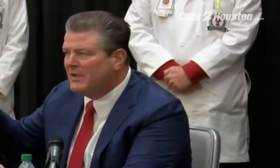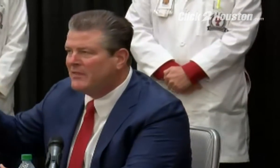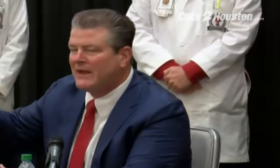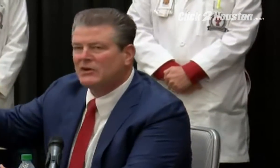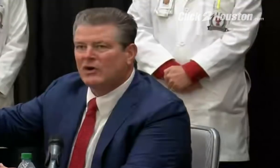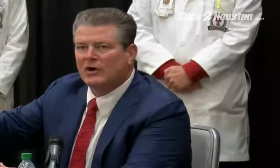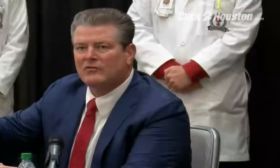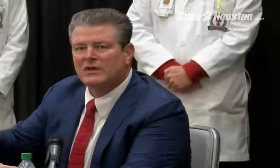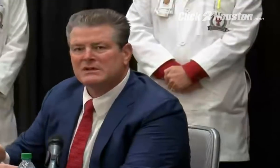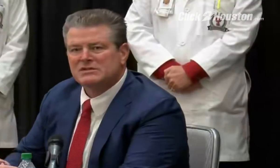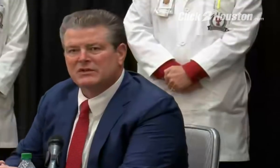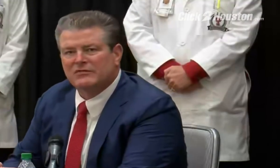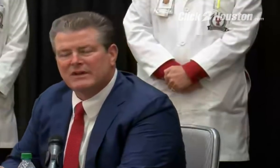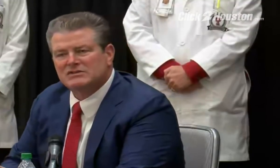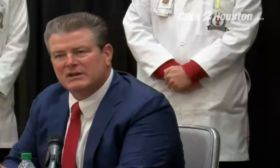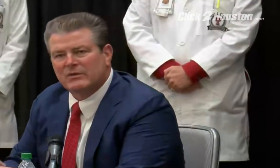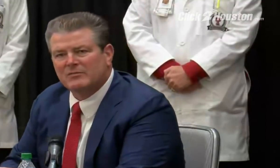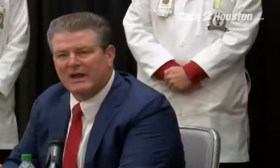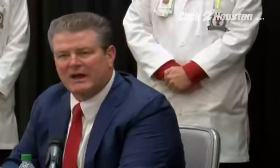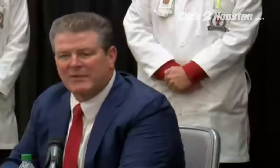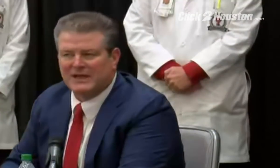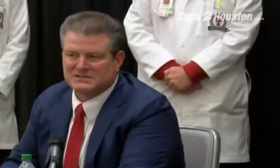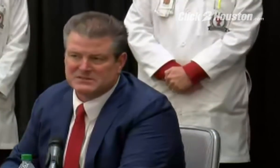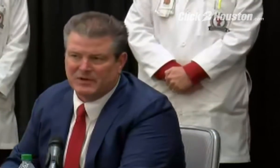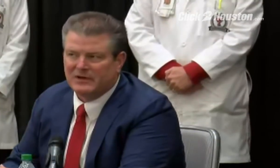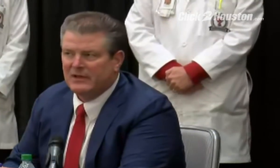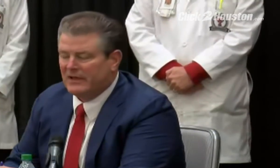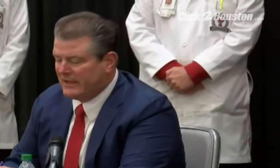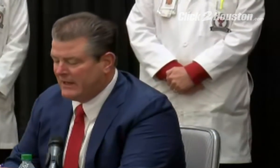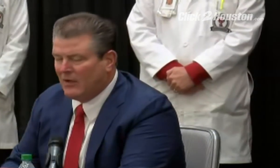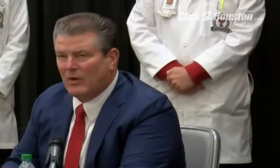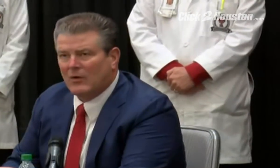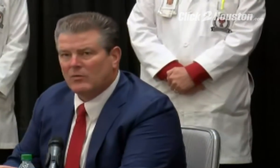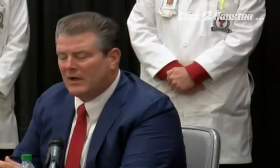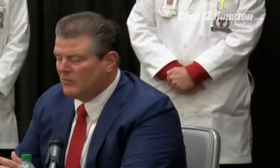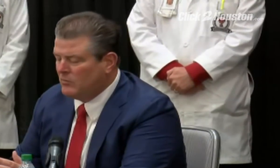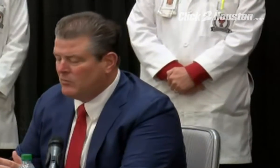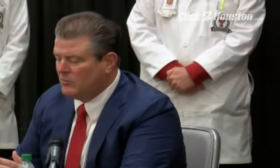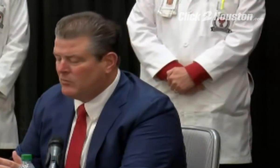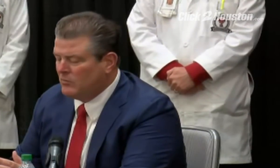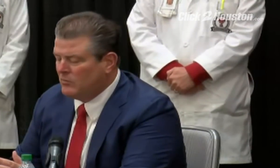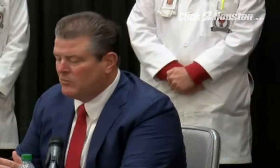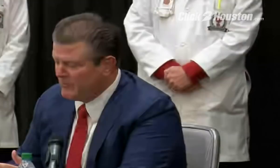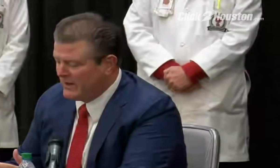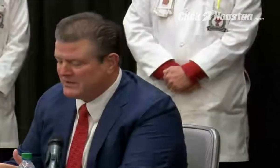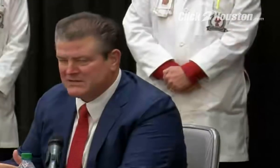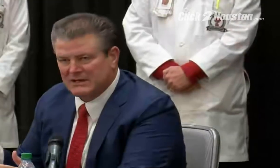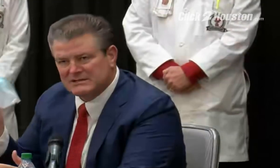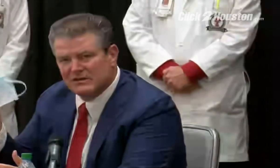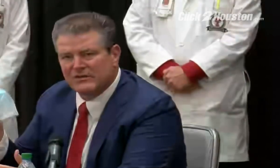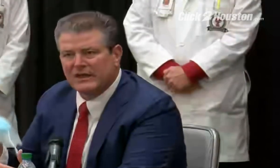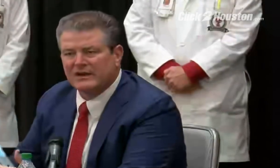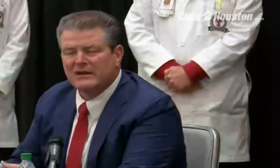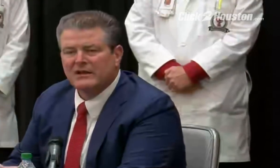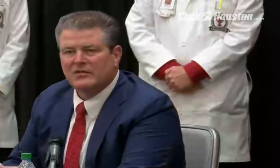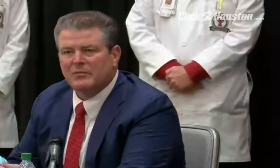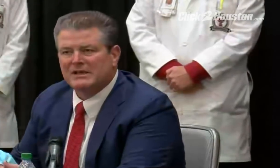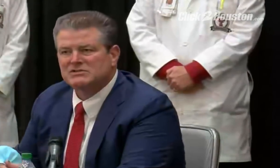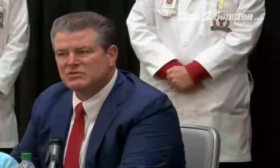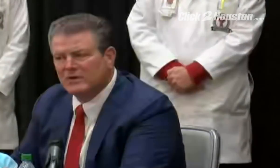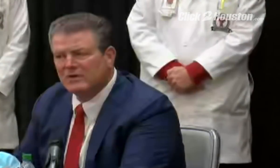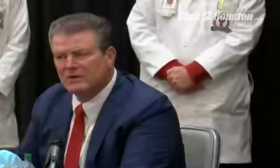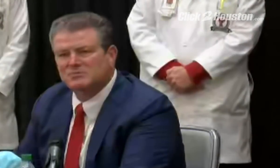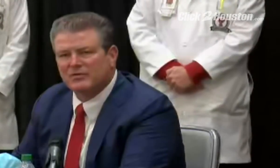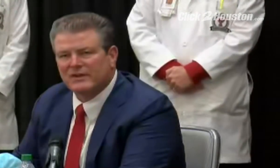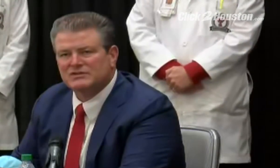to bend that curve so that eventually we can be out of the masks. But again, I'll finish with what everybody else said. Until then, the